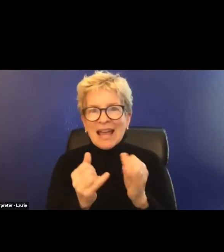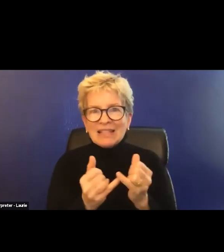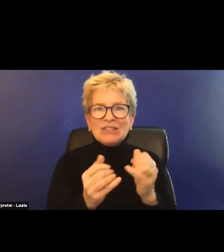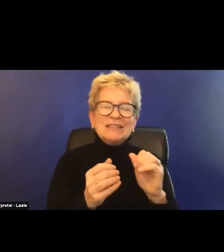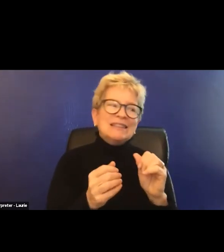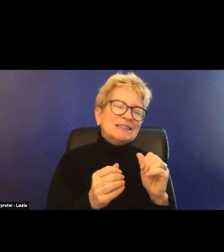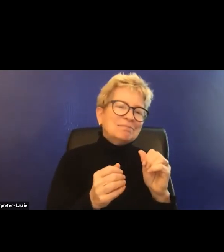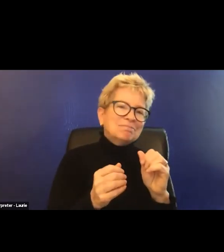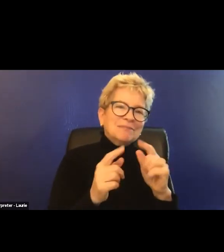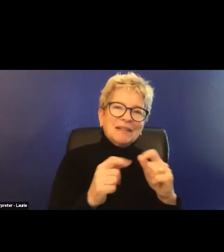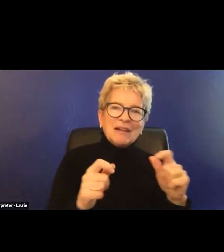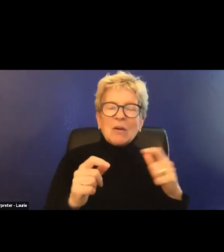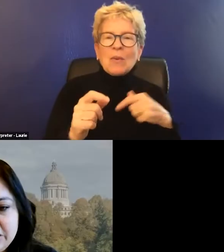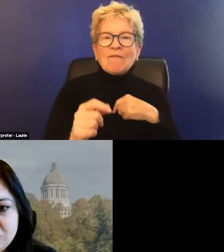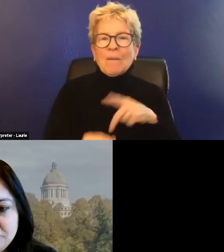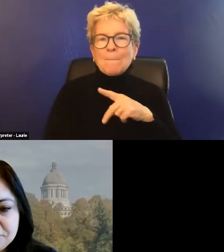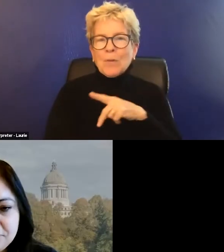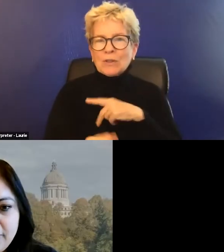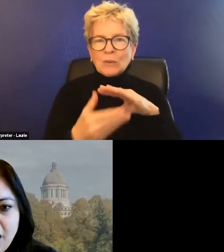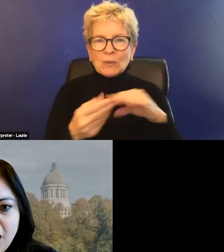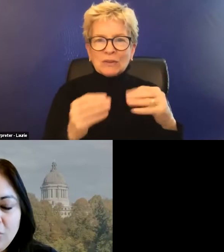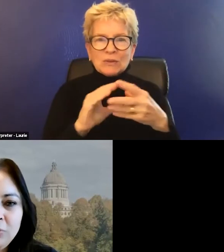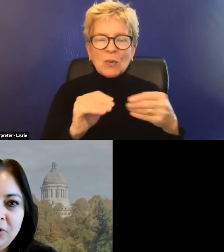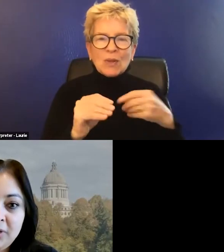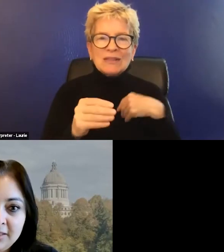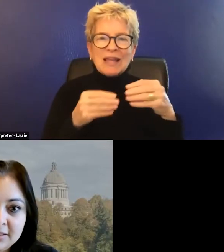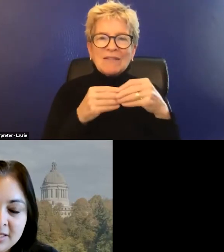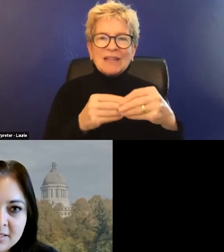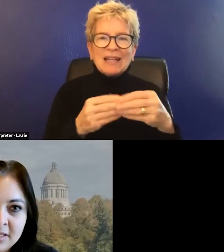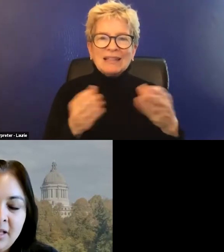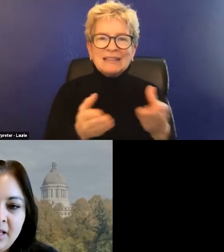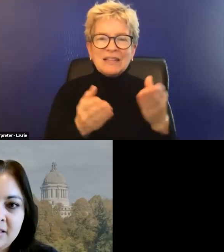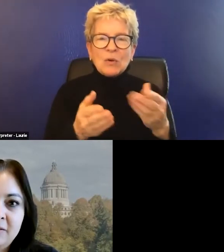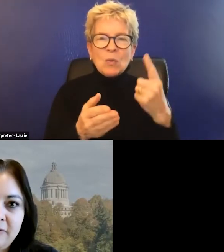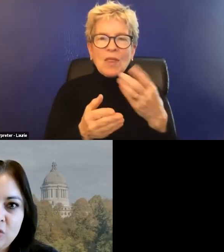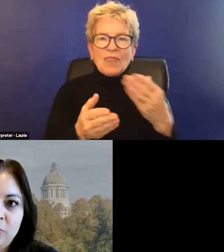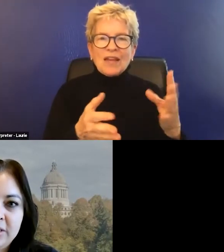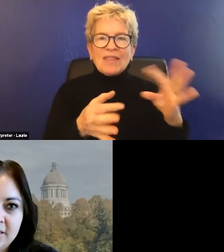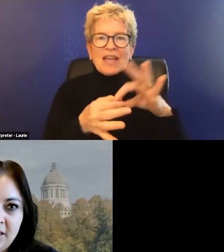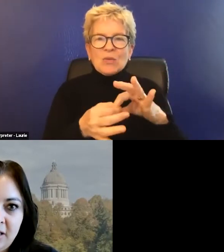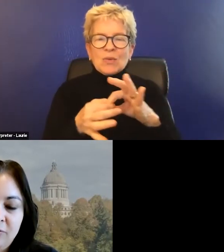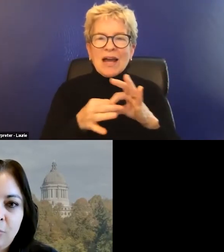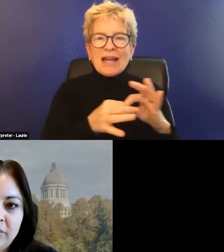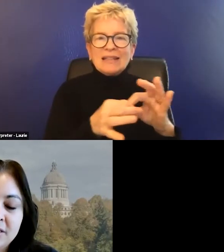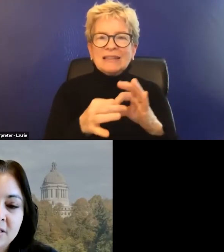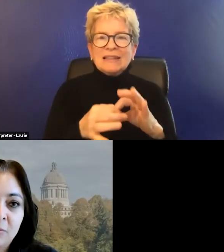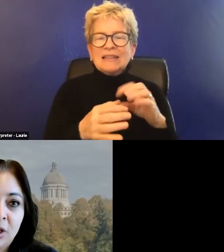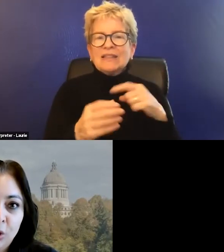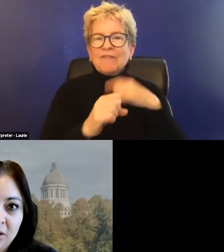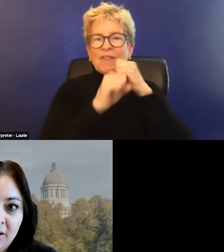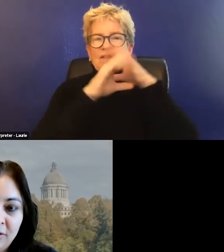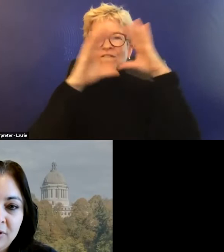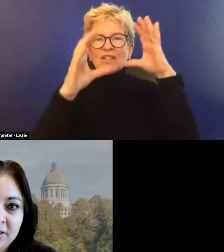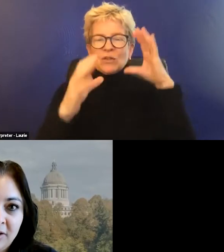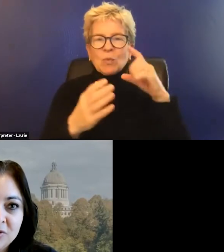personal journeys and stories that have brought us here. And what really unites us is in the vision we see for what the system can